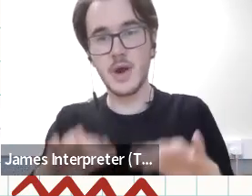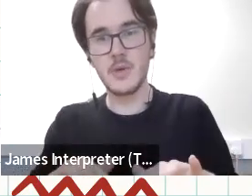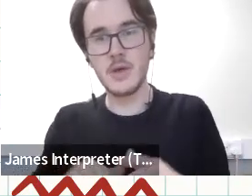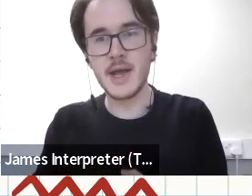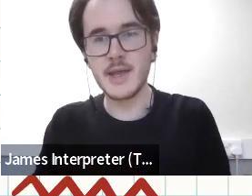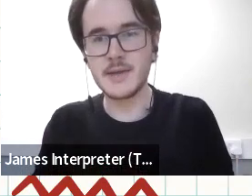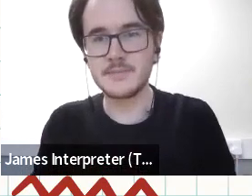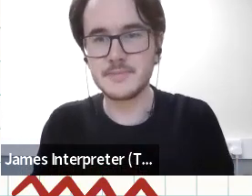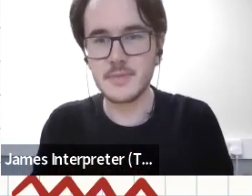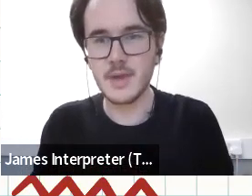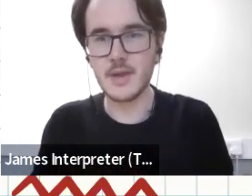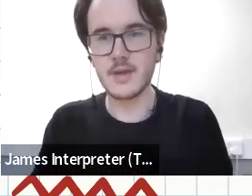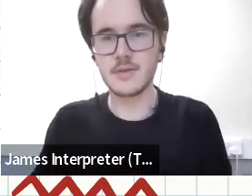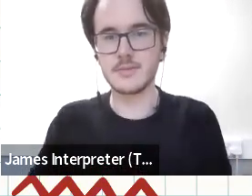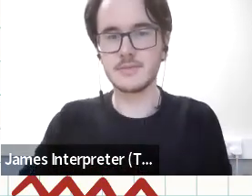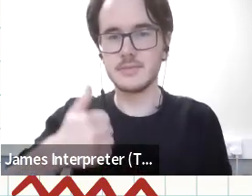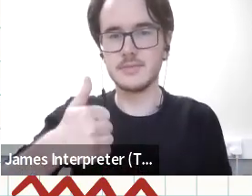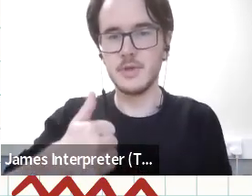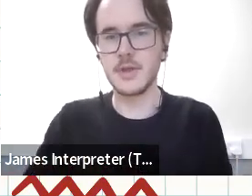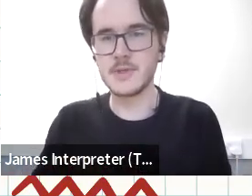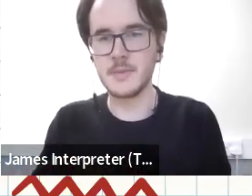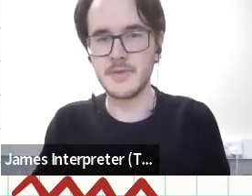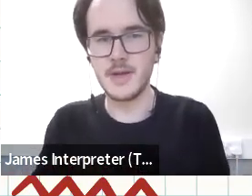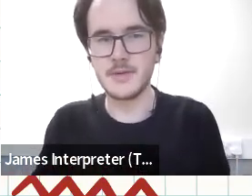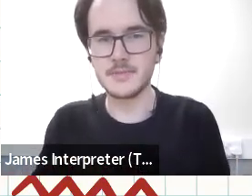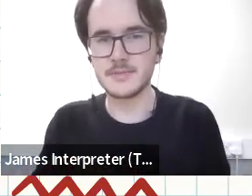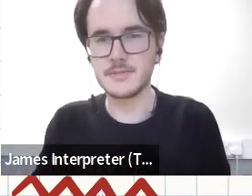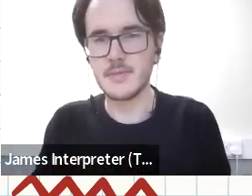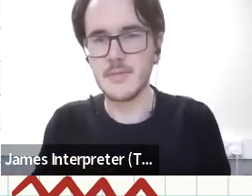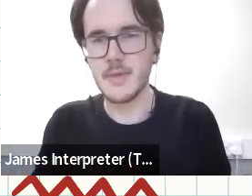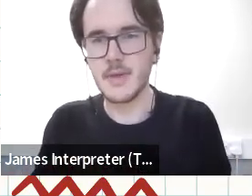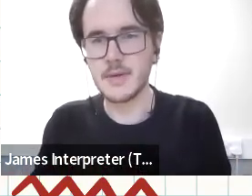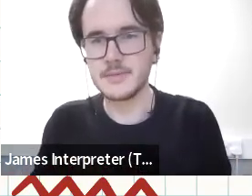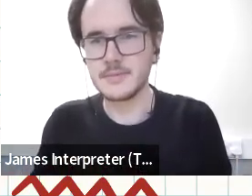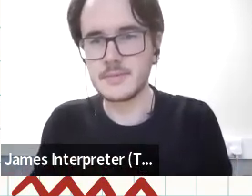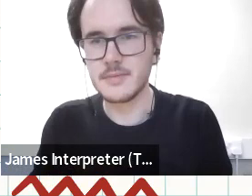Okay, so are we all back again? Put your thumbs up if you're here.